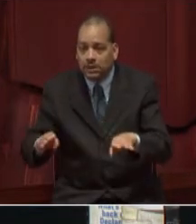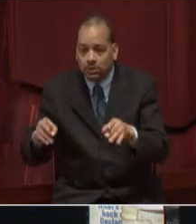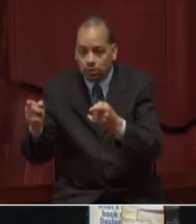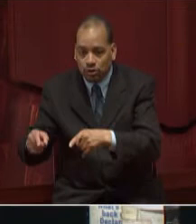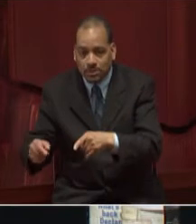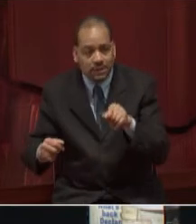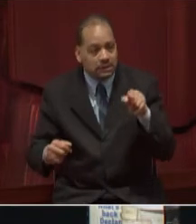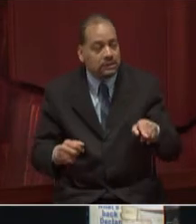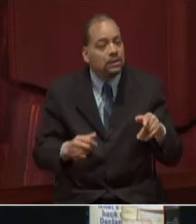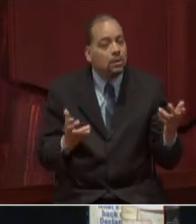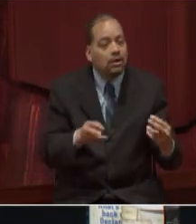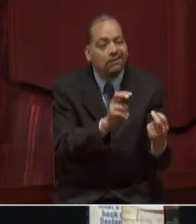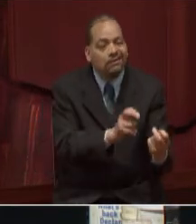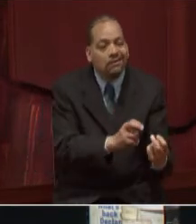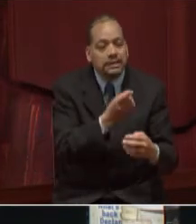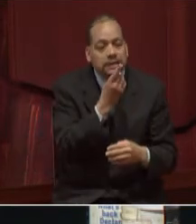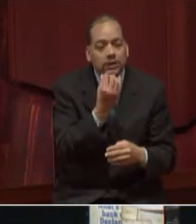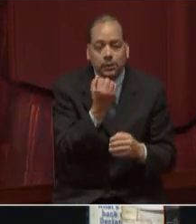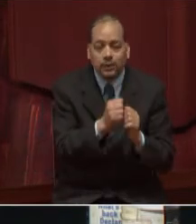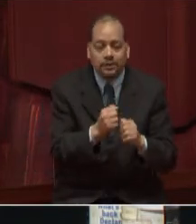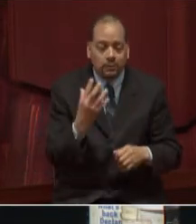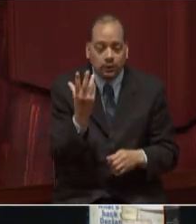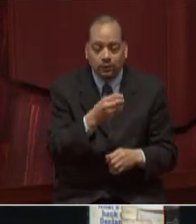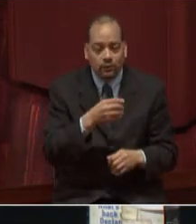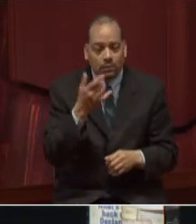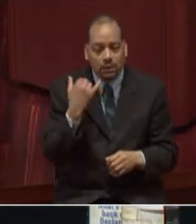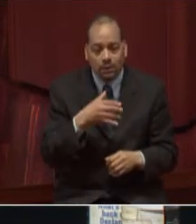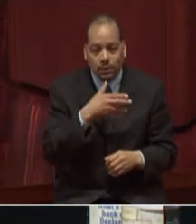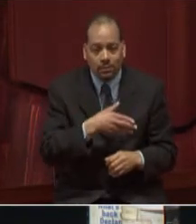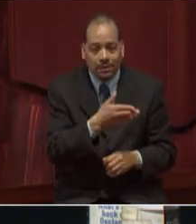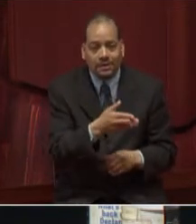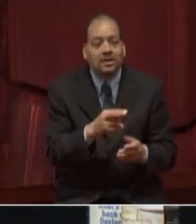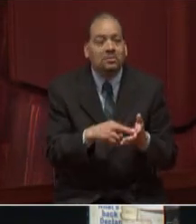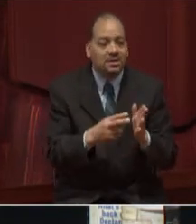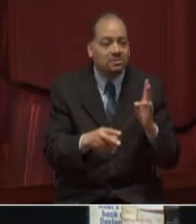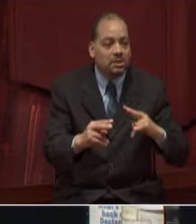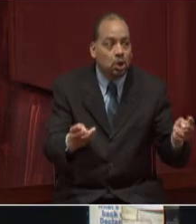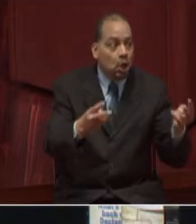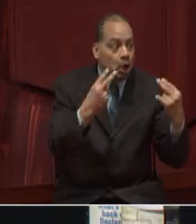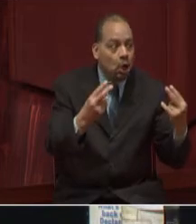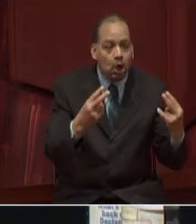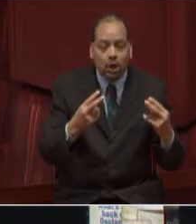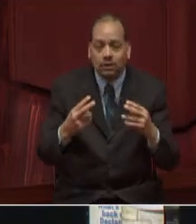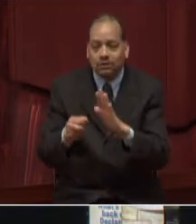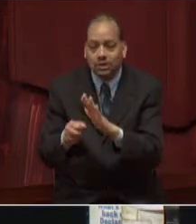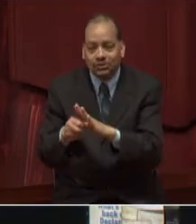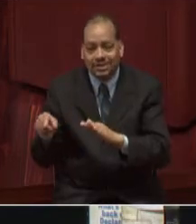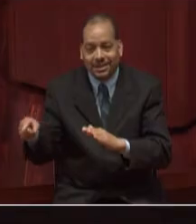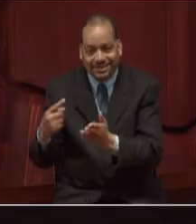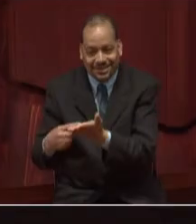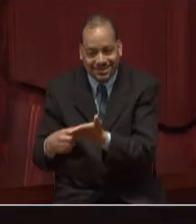were in town. So these were very important. He was sacrificing himself for the style section. I didn't say it wasn't